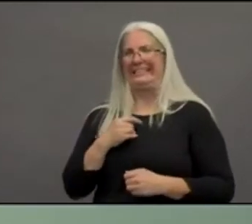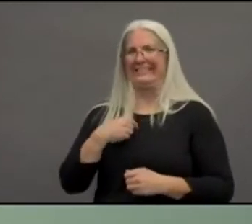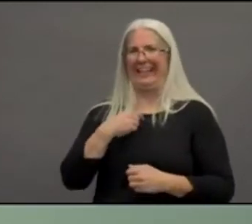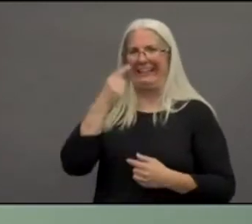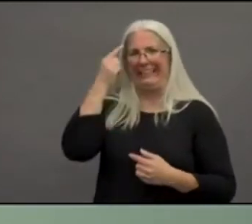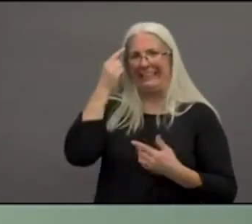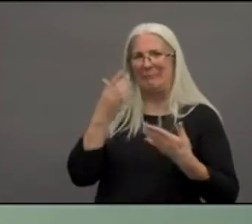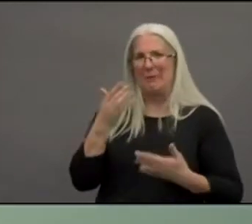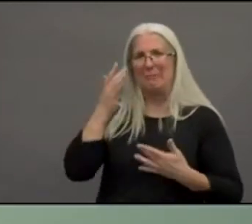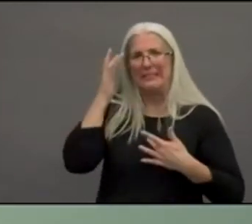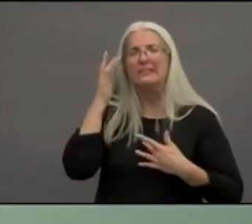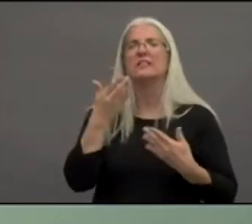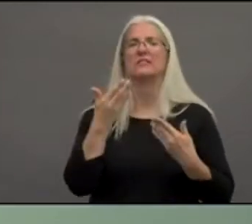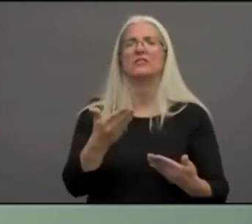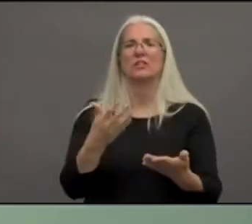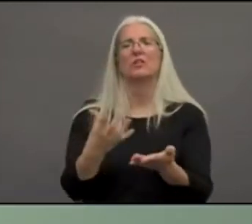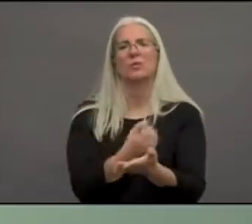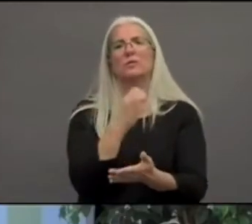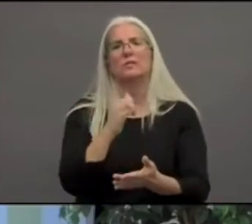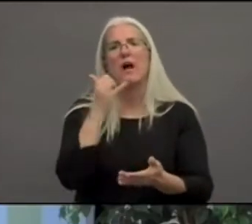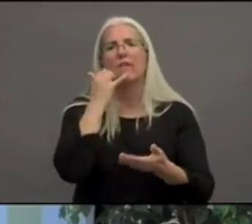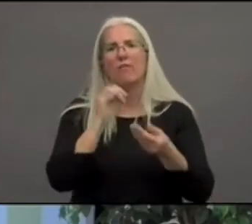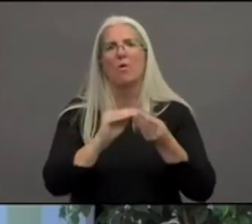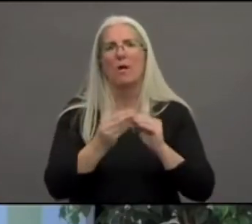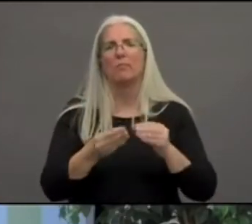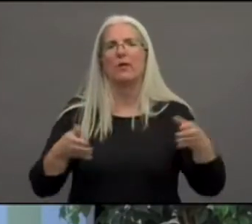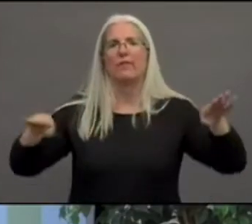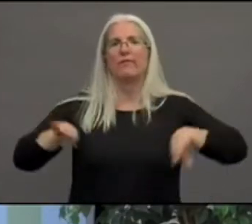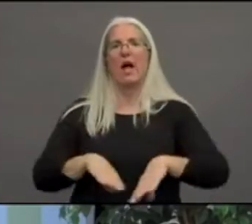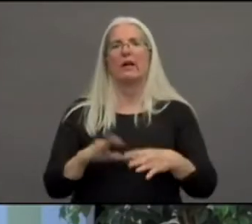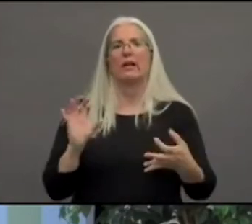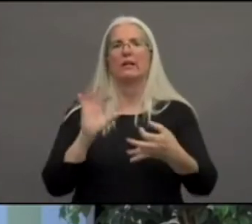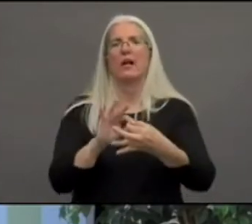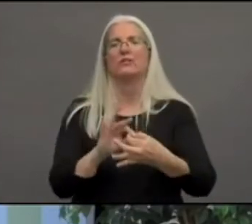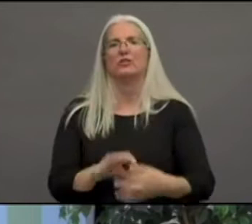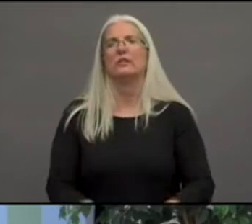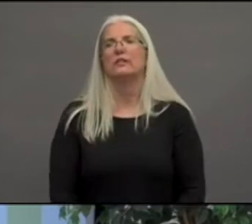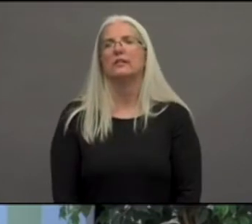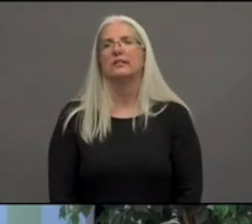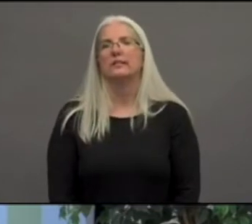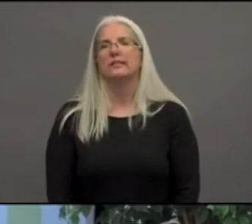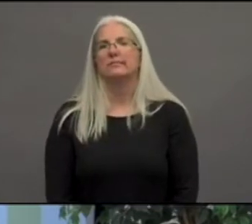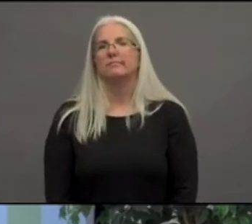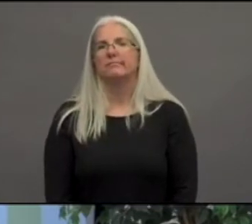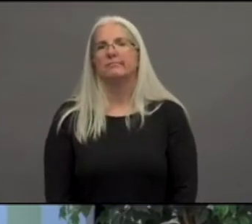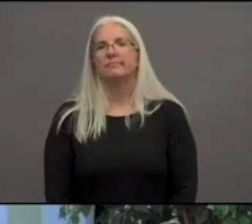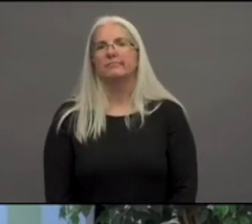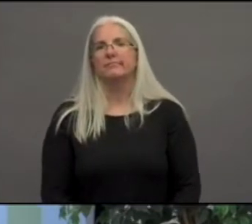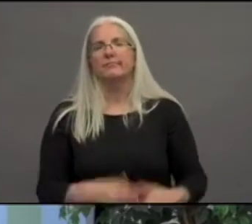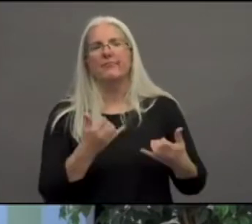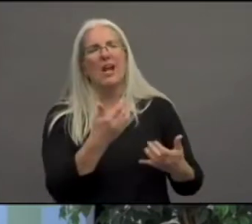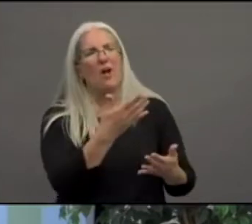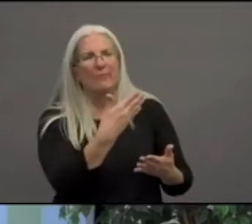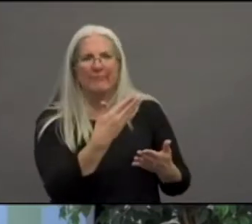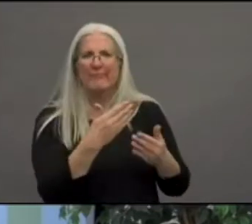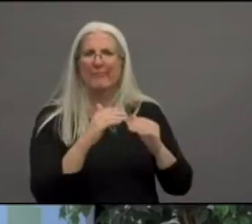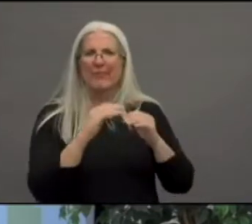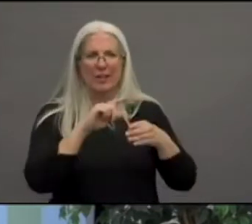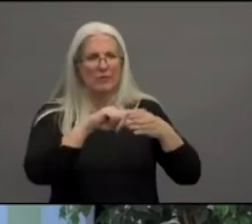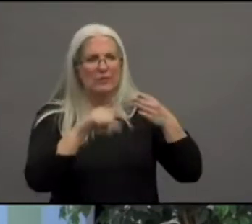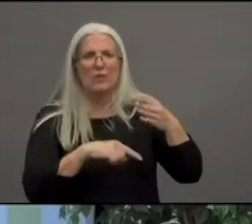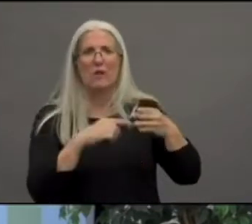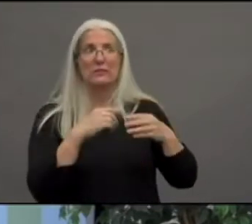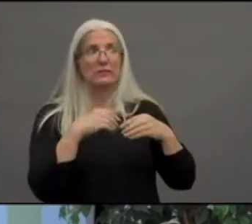Valley Connection Line. And tell us again about the turnaround time on getting the results. Well, on average, it